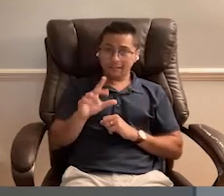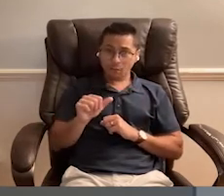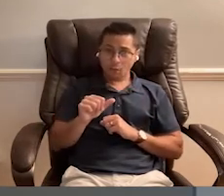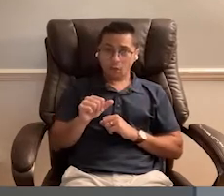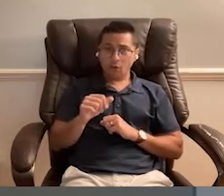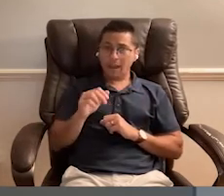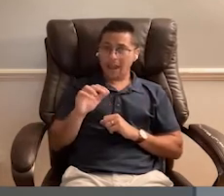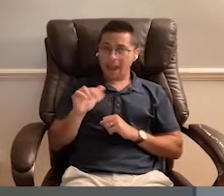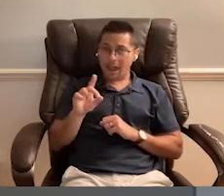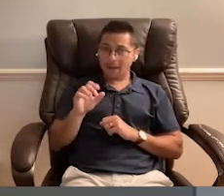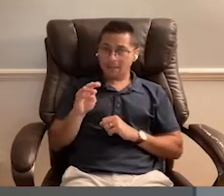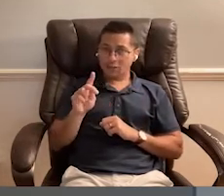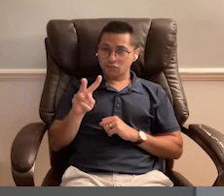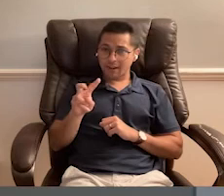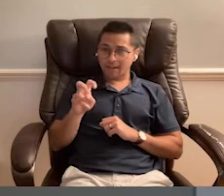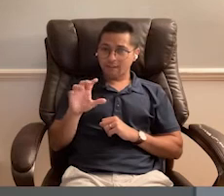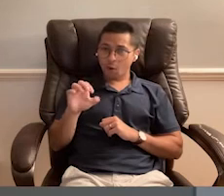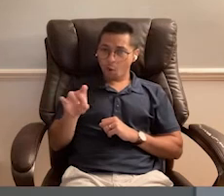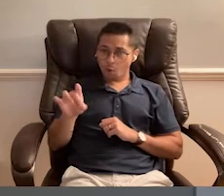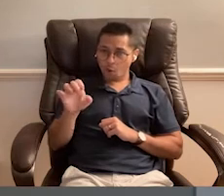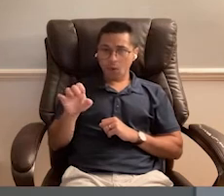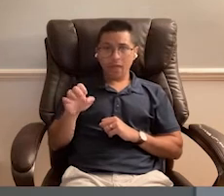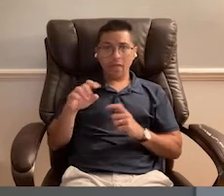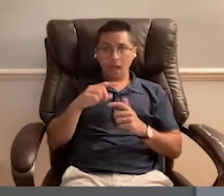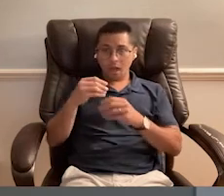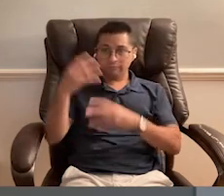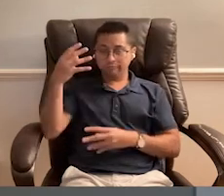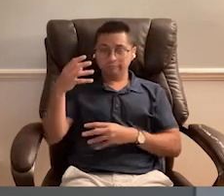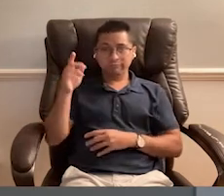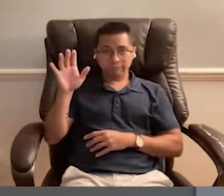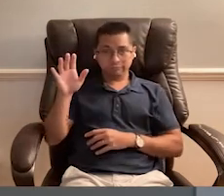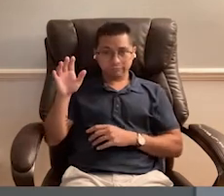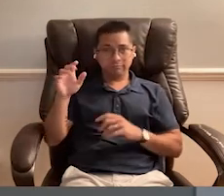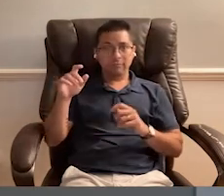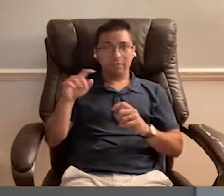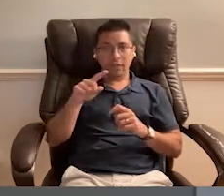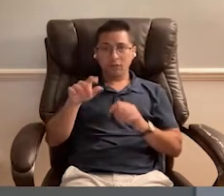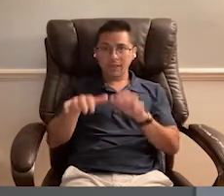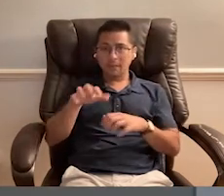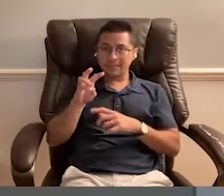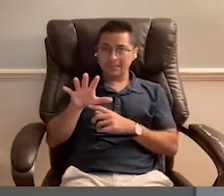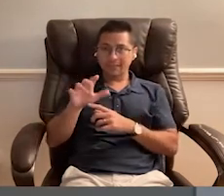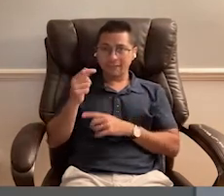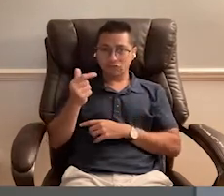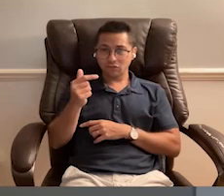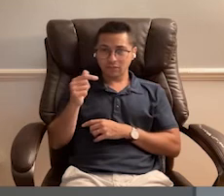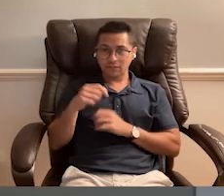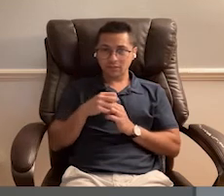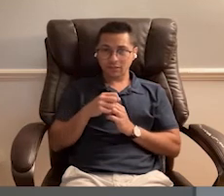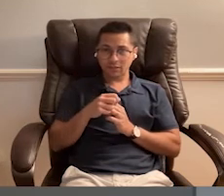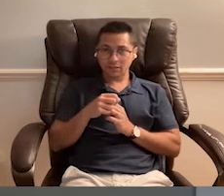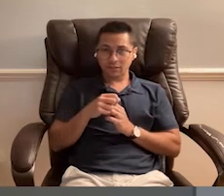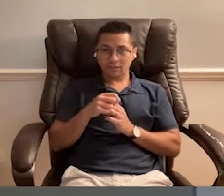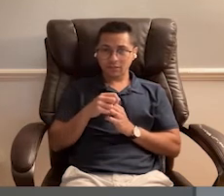You can Google it. It's actually pretty easy. Florida Administrative Code, and then the whole Florida Administrative Code website will come up. And he